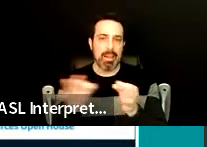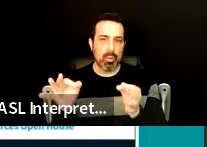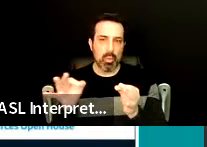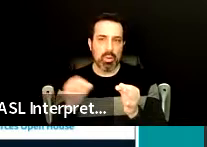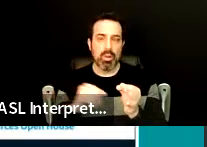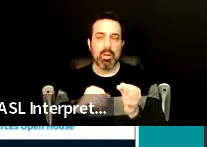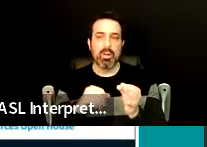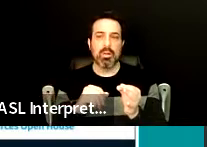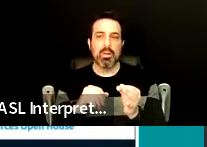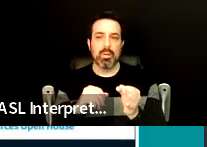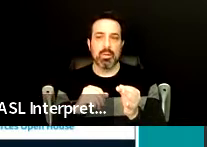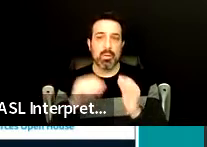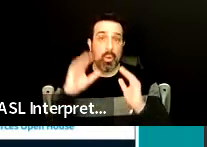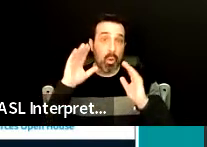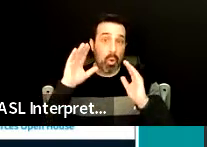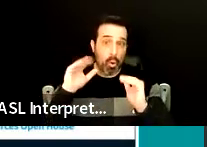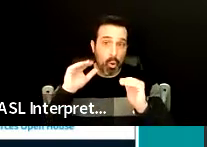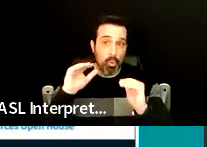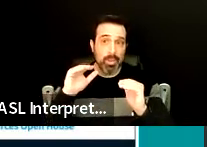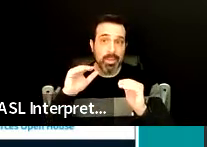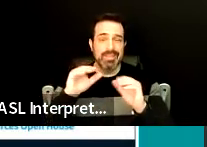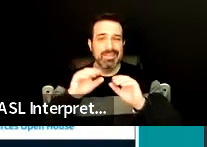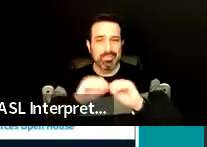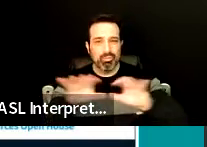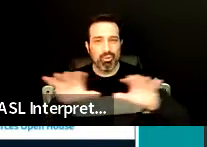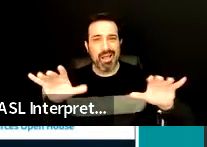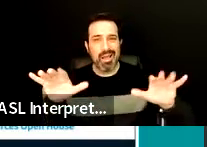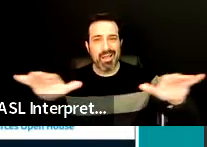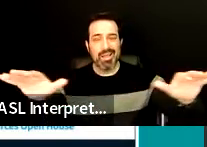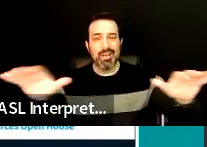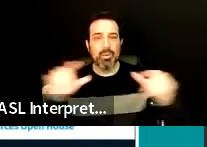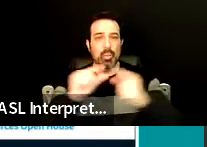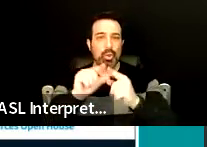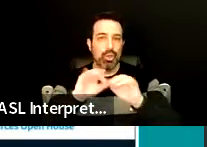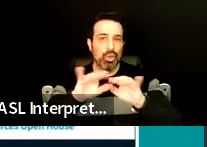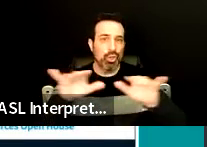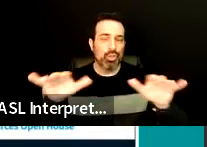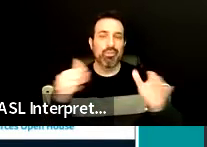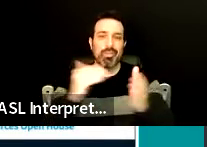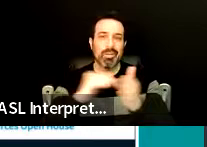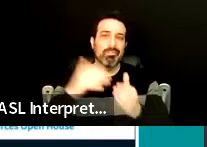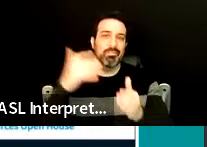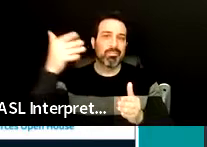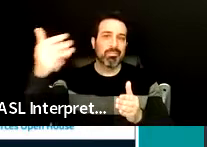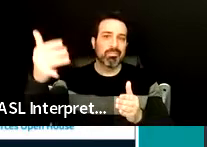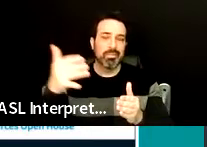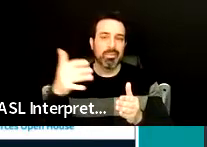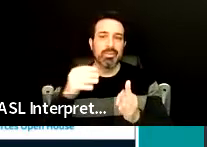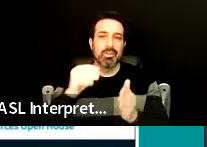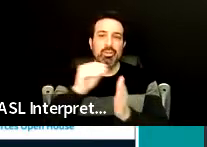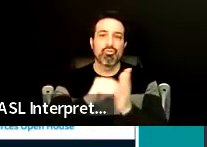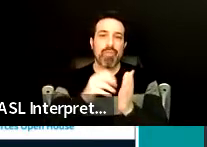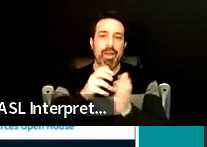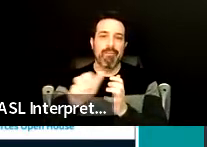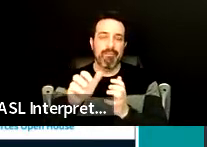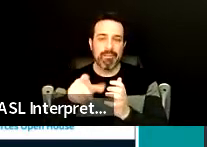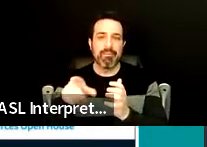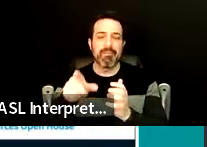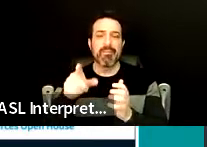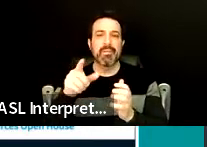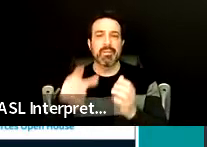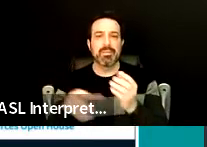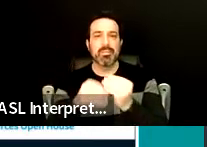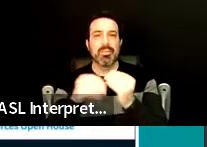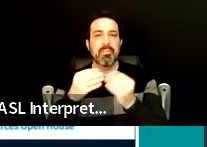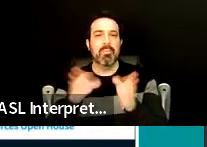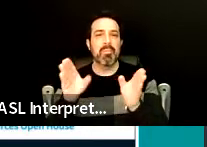and hoping to spread the word about, once again, the upcoming draft supplemental, the public hearing